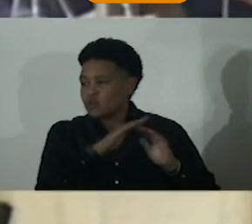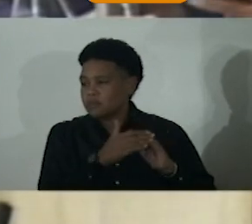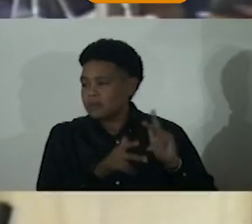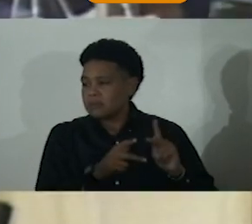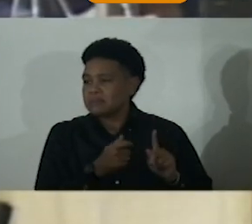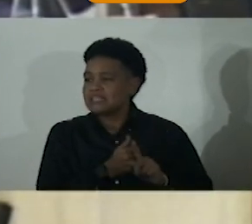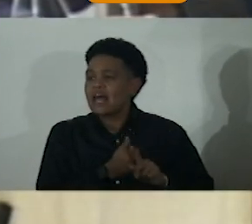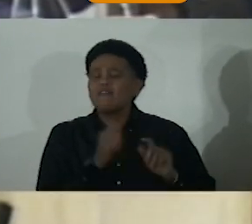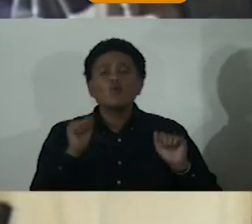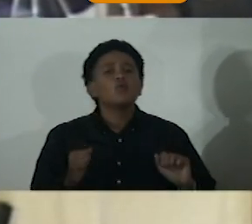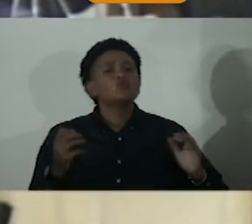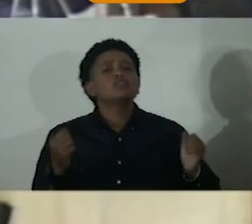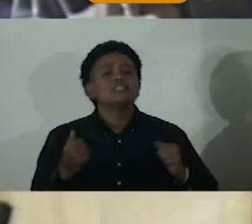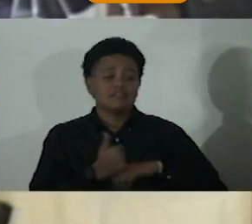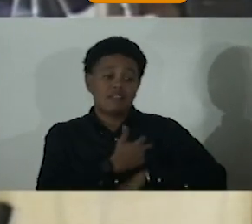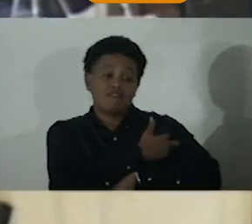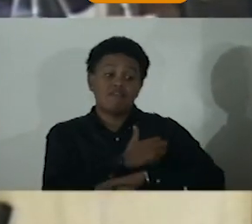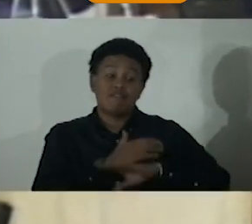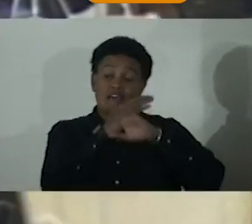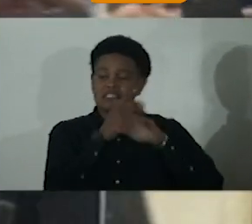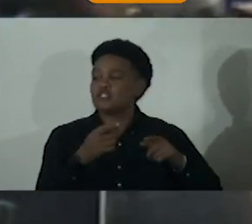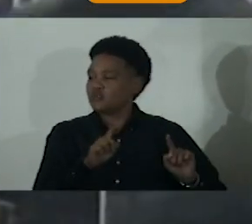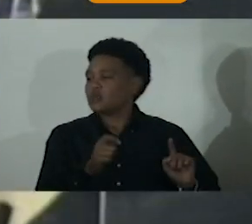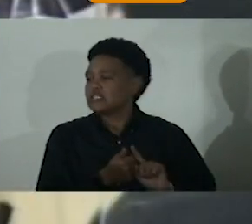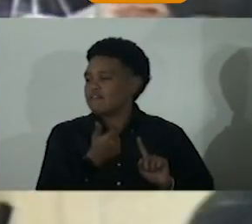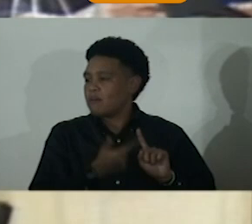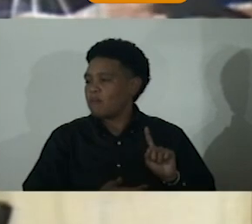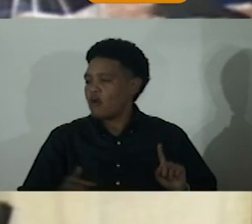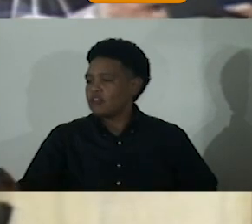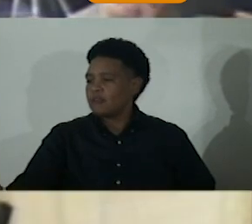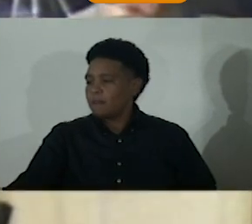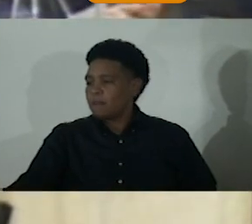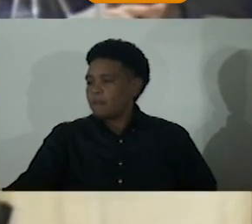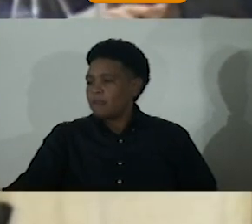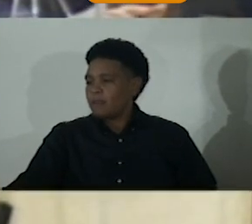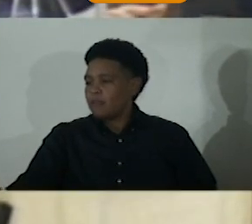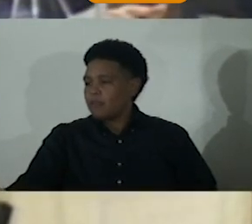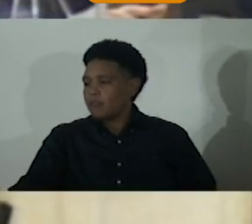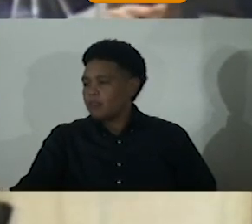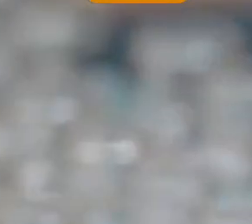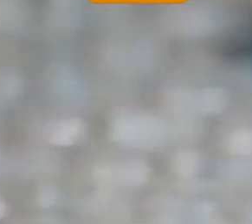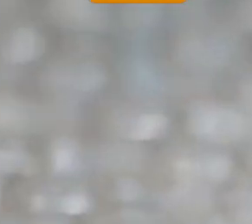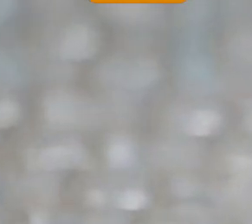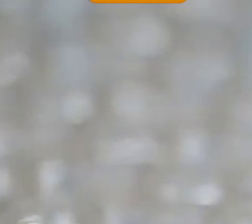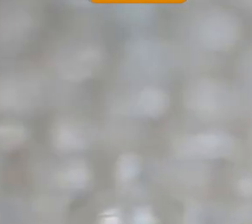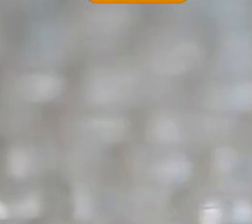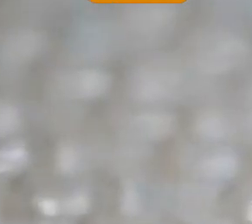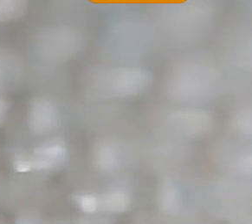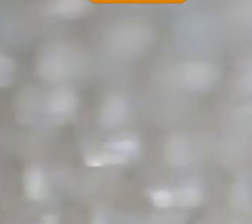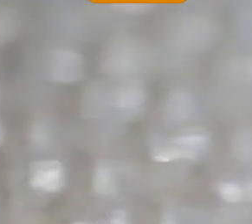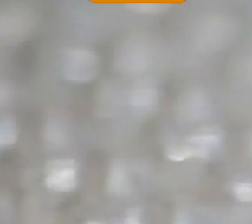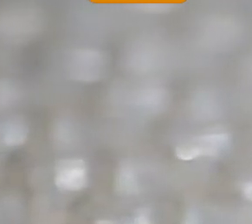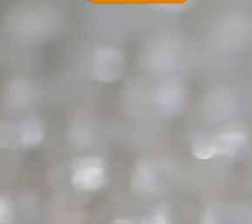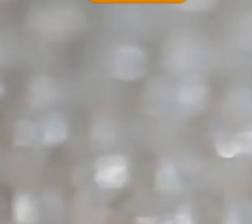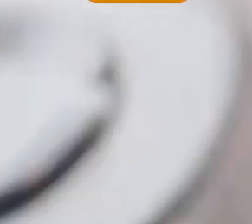Jamaicans, could receive vaccines during the months or the latter part of February into March. Dr. Tufton